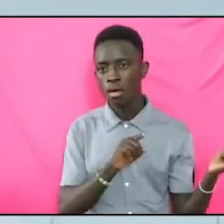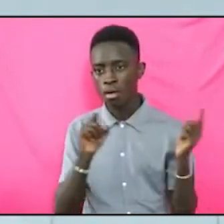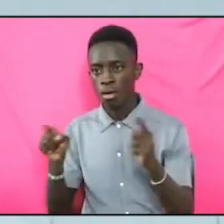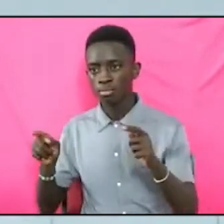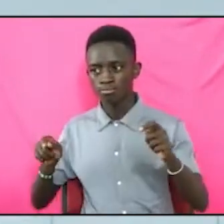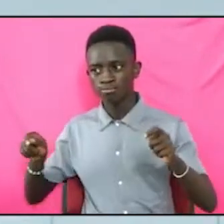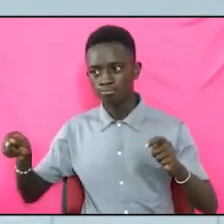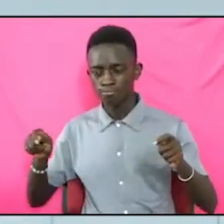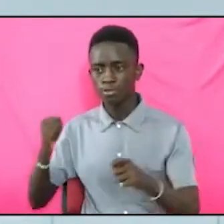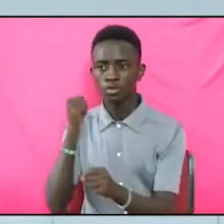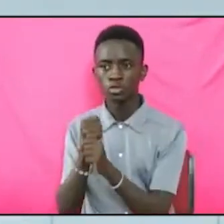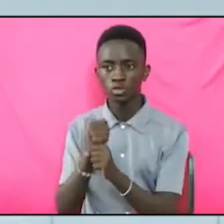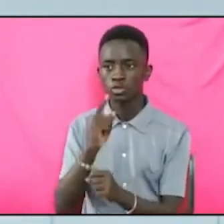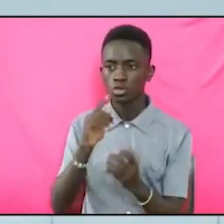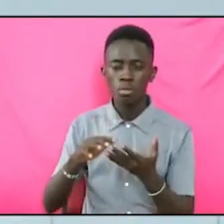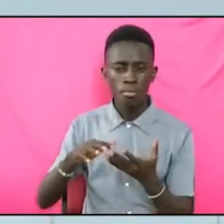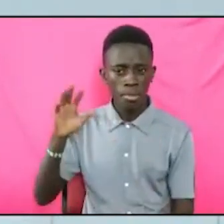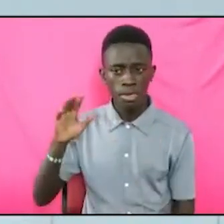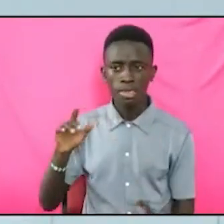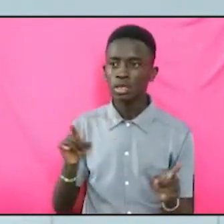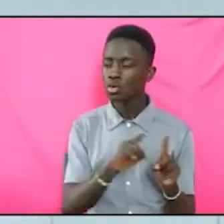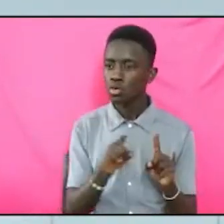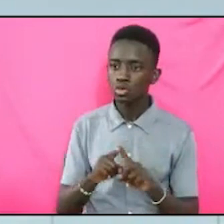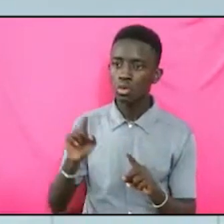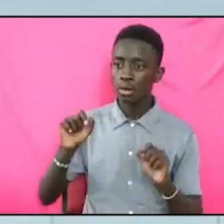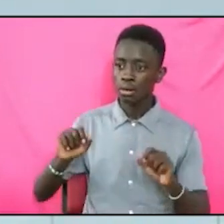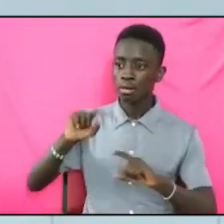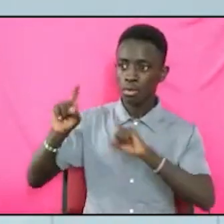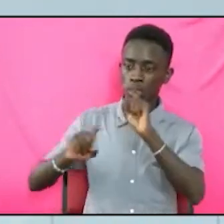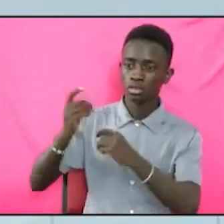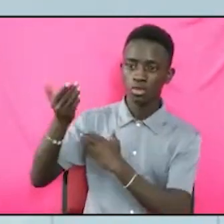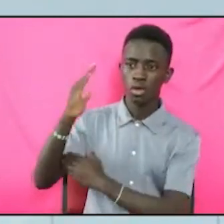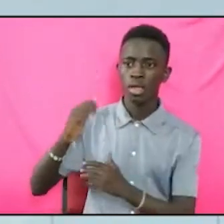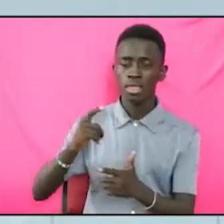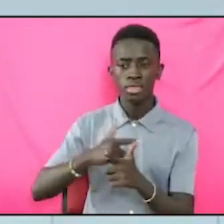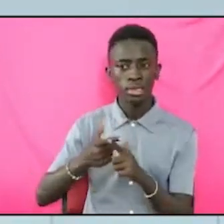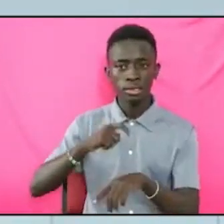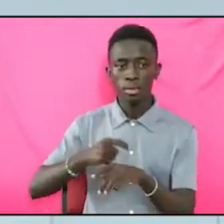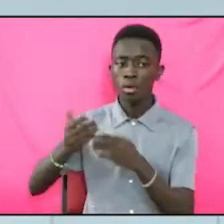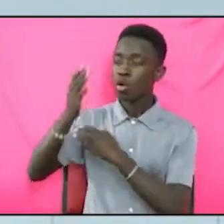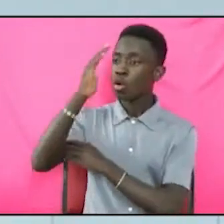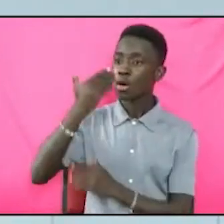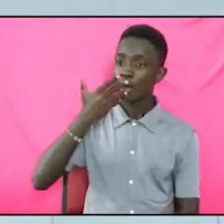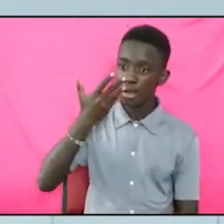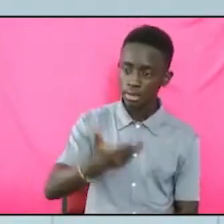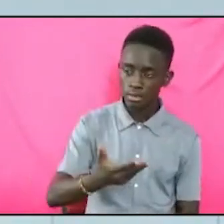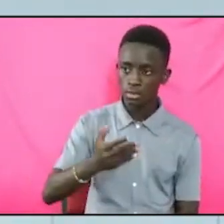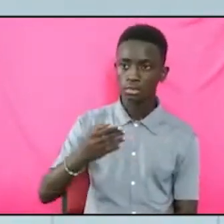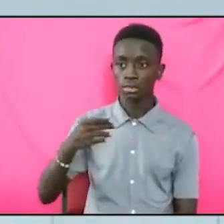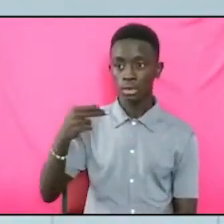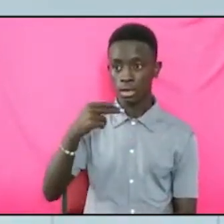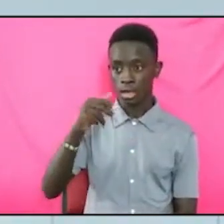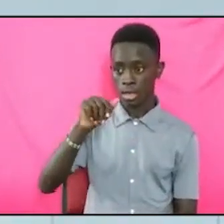so much that he even questioned God. And when God answers him, Habakkuk